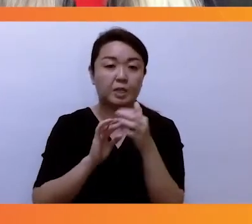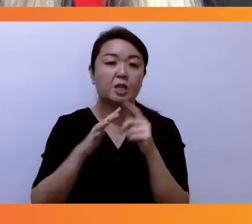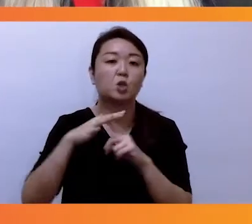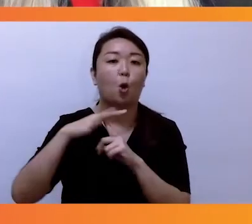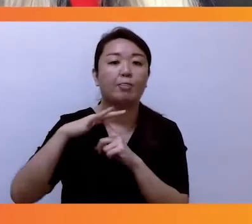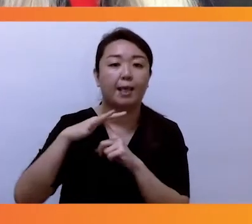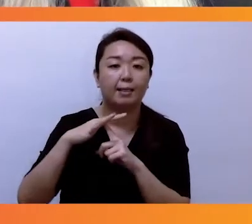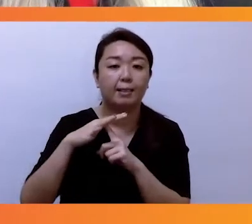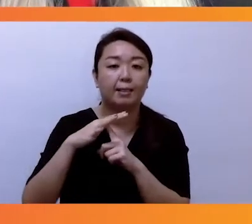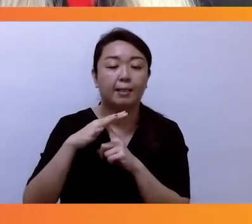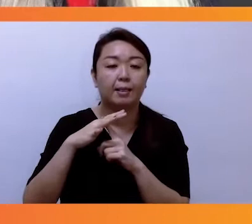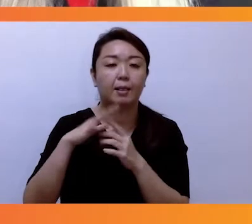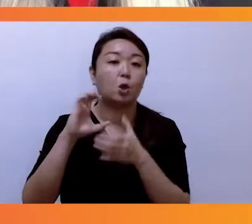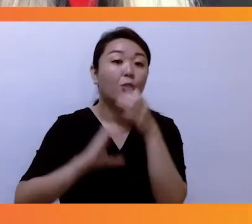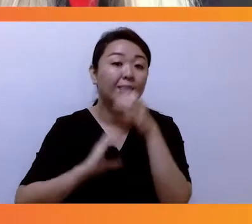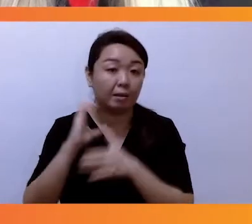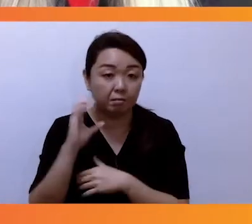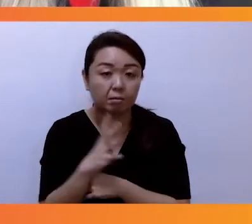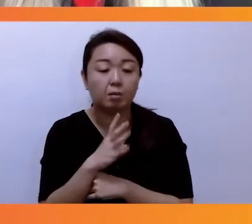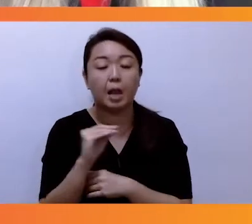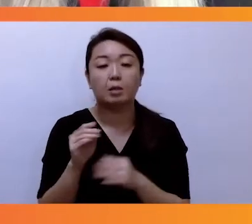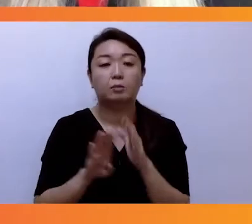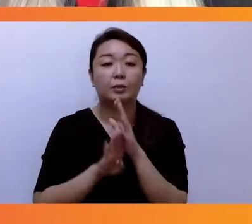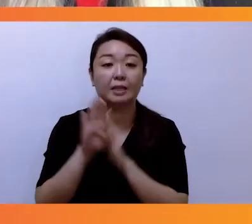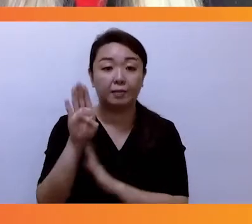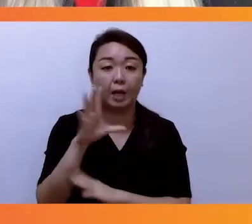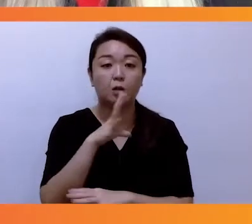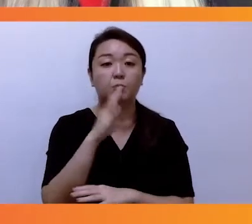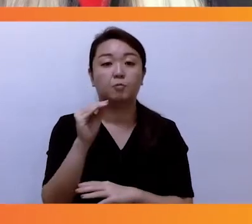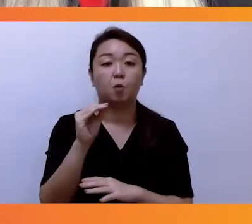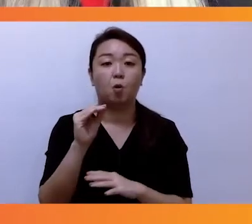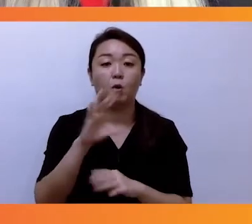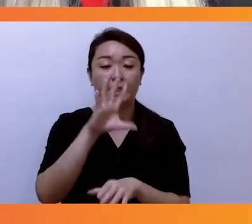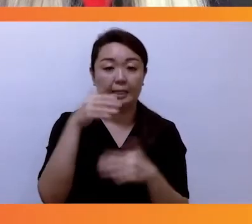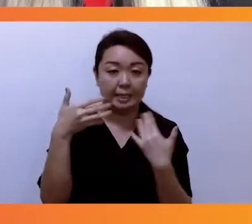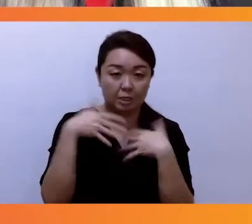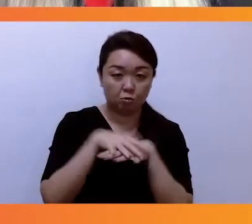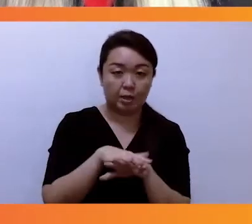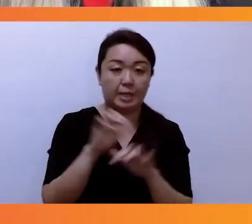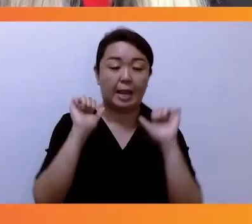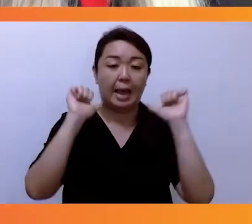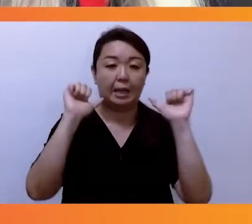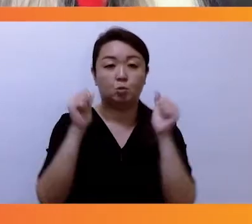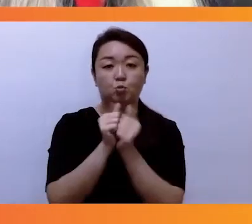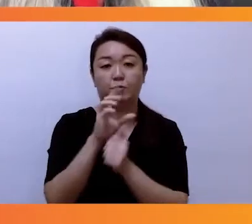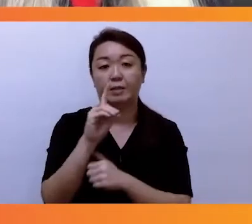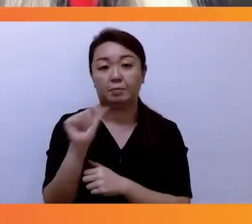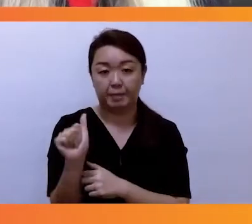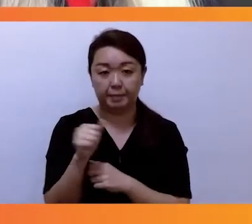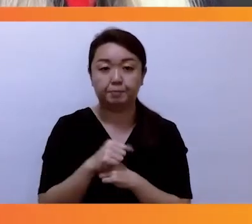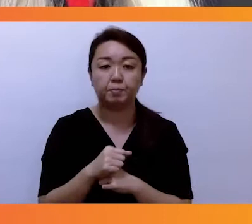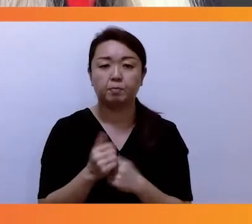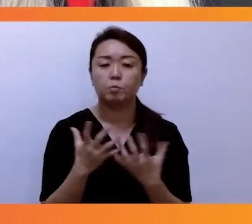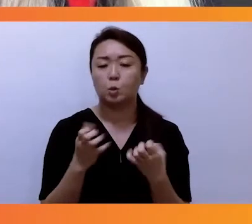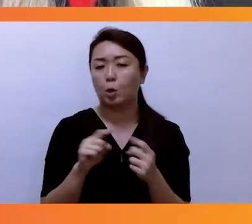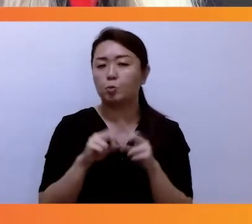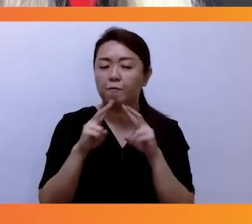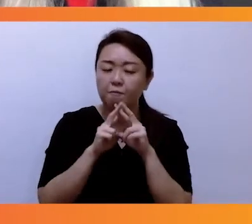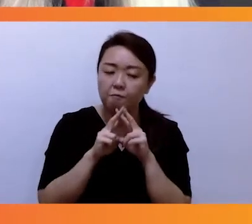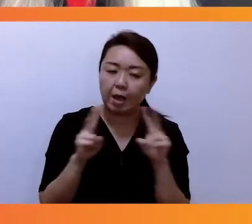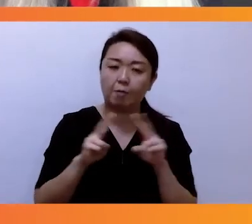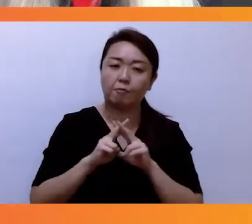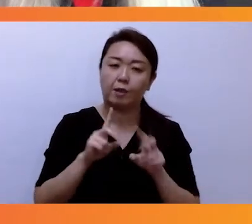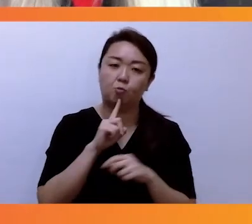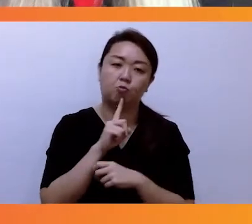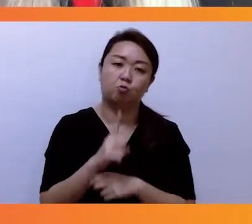sport-specific content and development for integrating athletes with disabilities. We want to